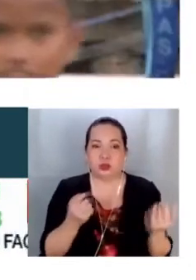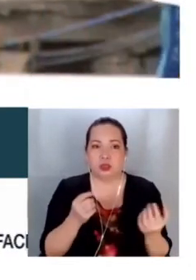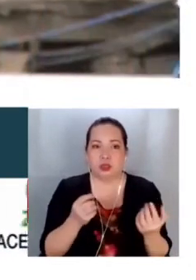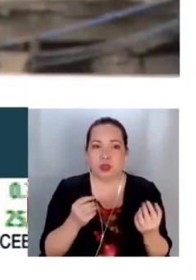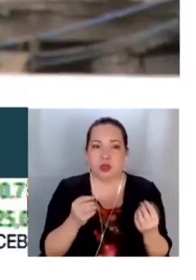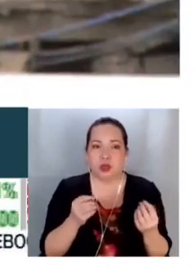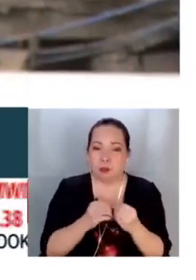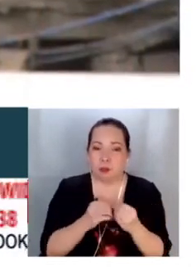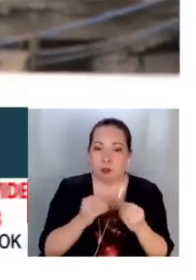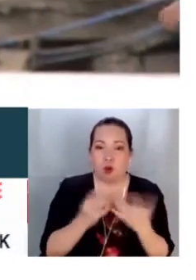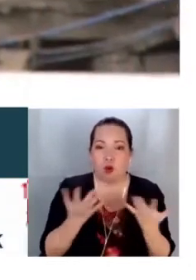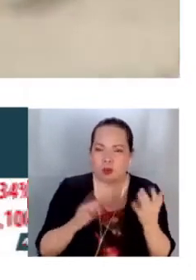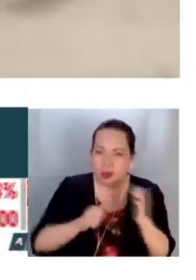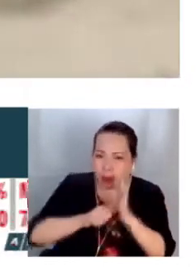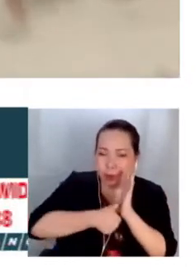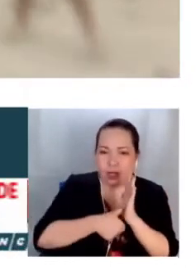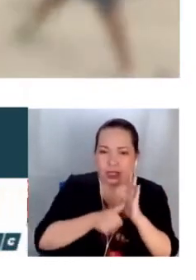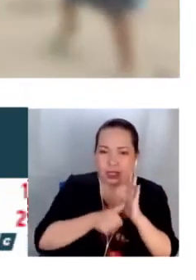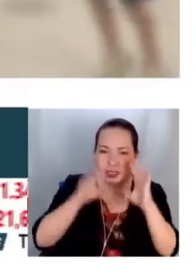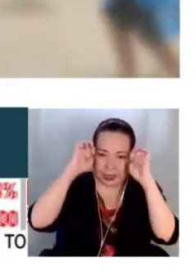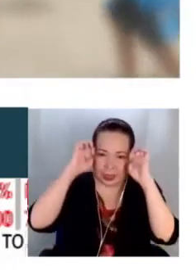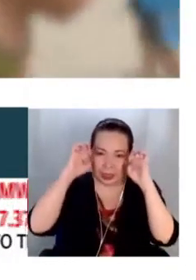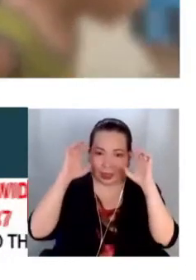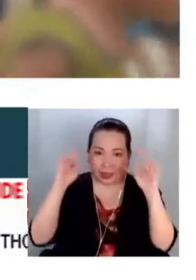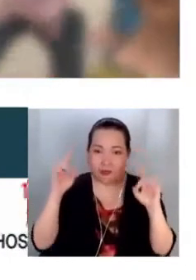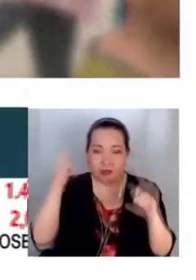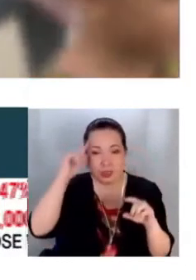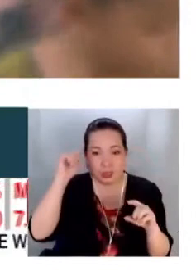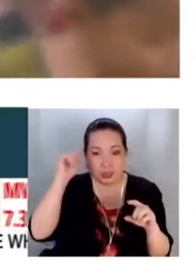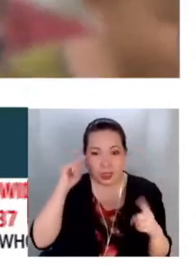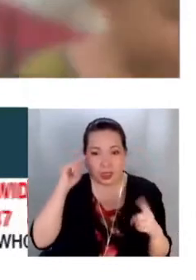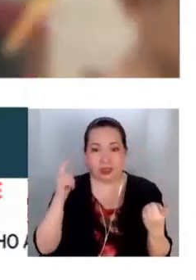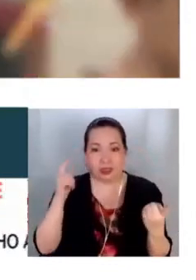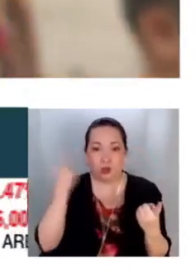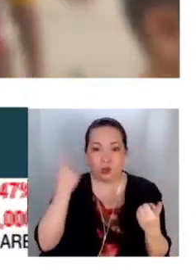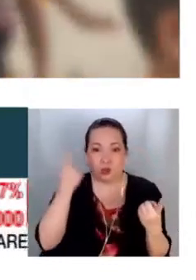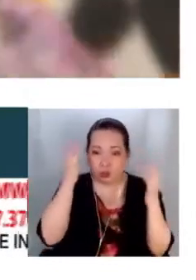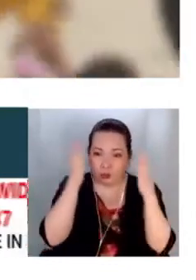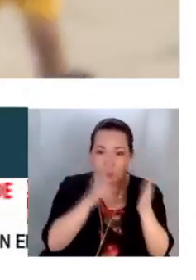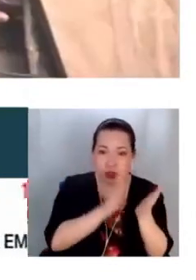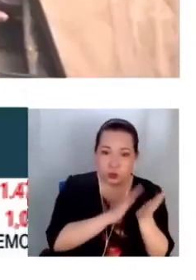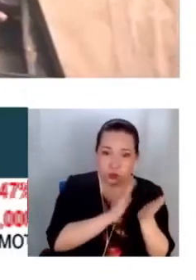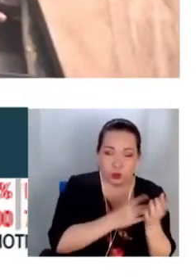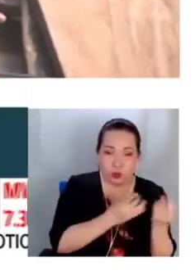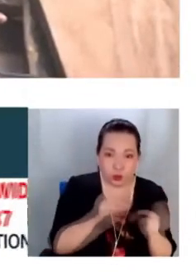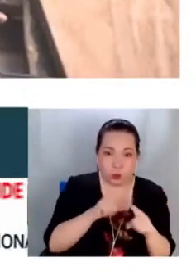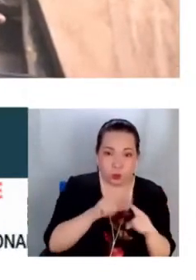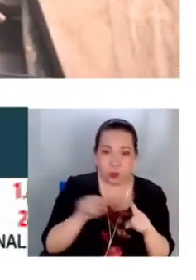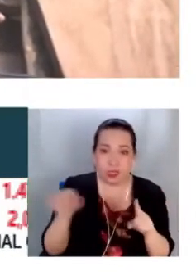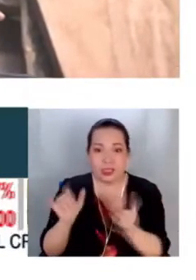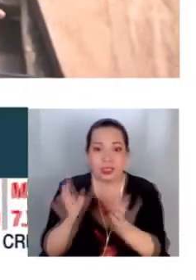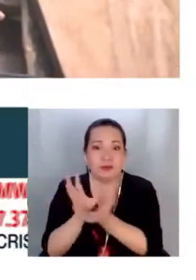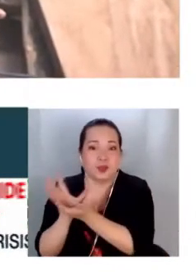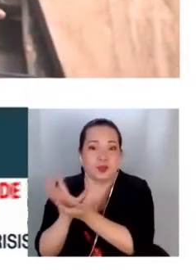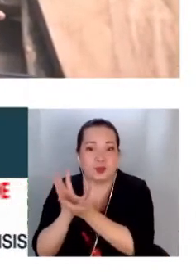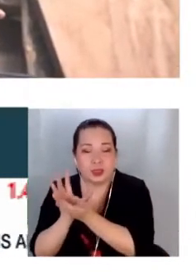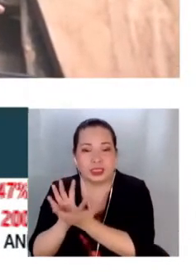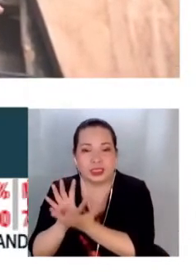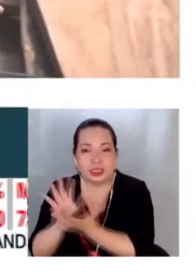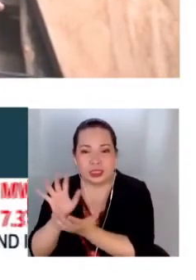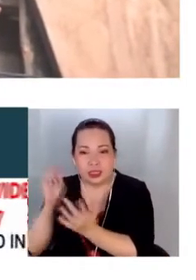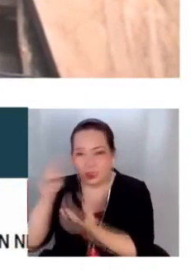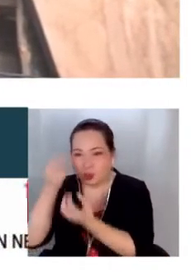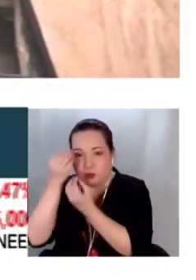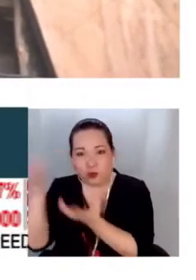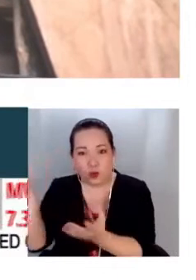sexuality education that's not only school-based. We have to go to the community, reach out to the parents. Yes. So we need,